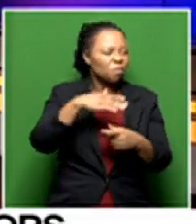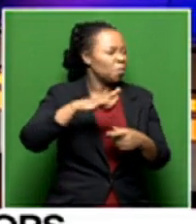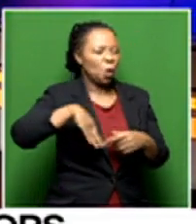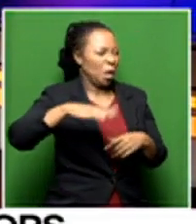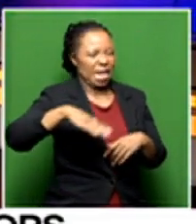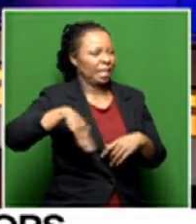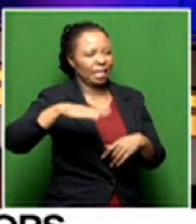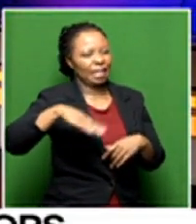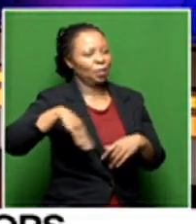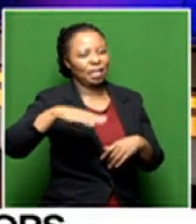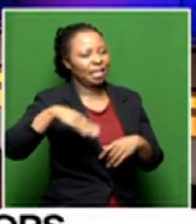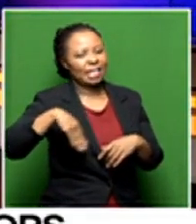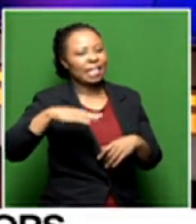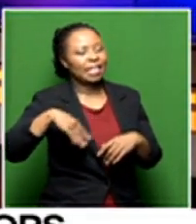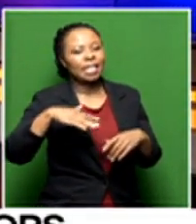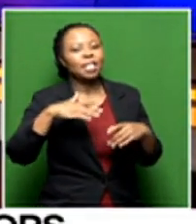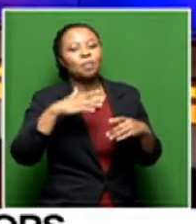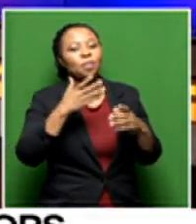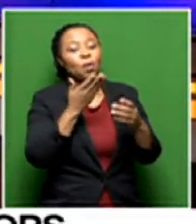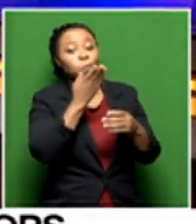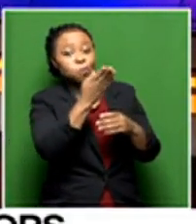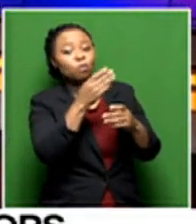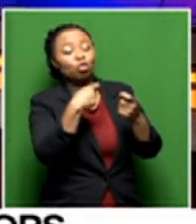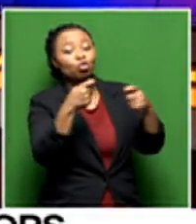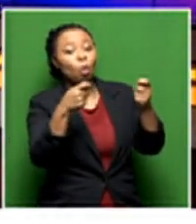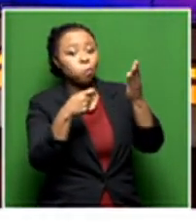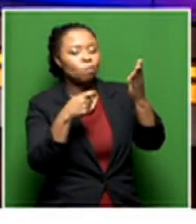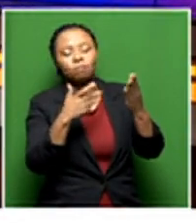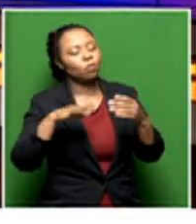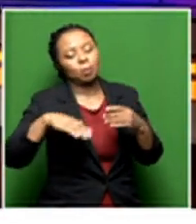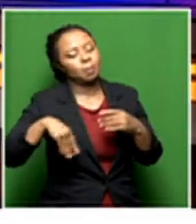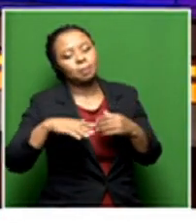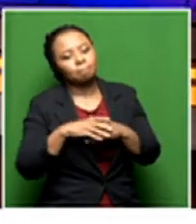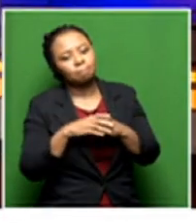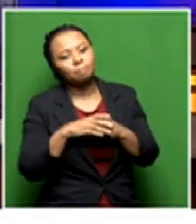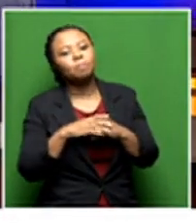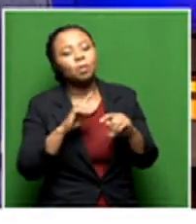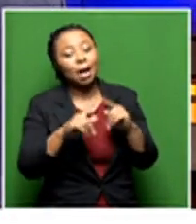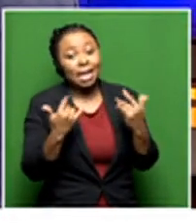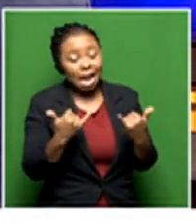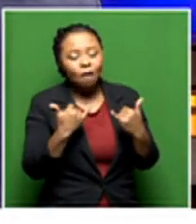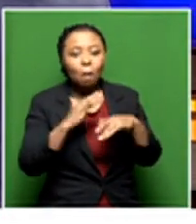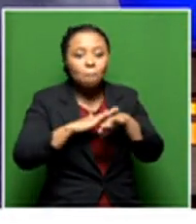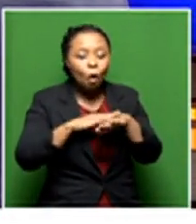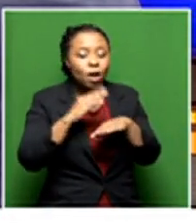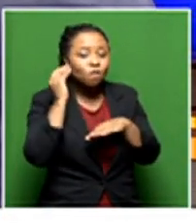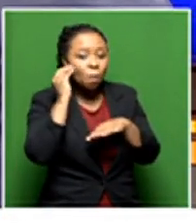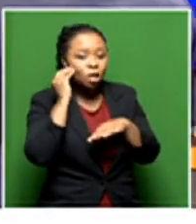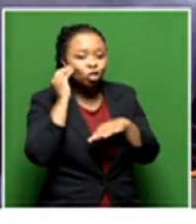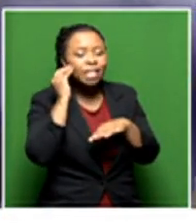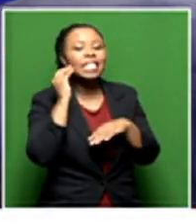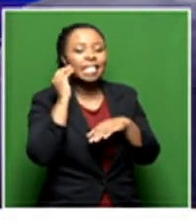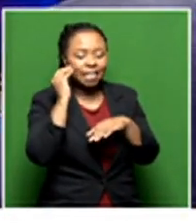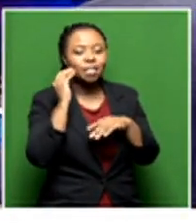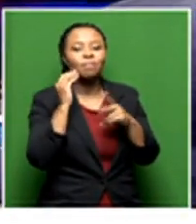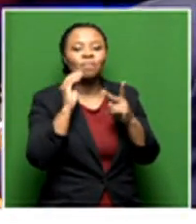Not yet. We haven't put it on the retail stores yet. But okay. For now, for more info, just to check what to